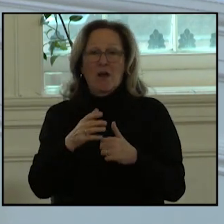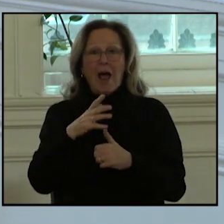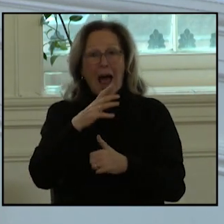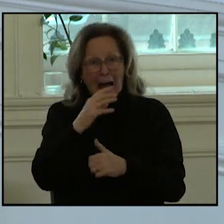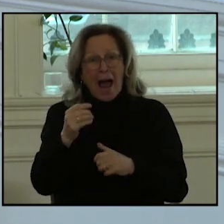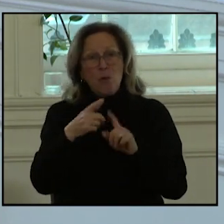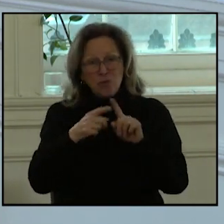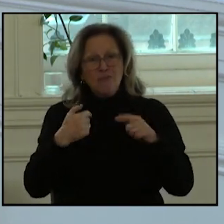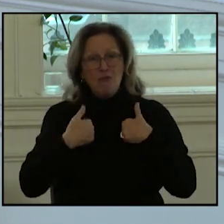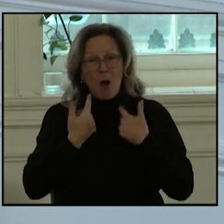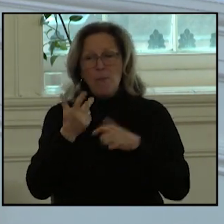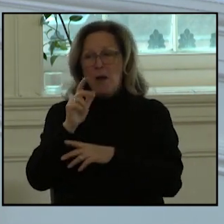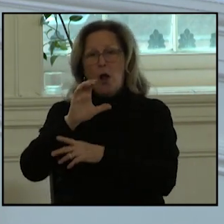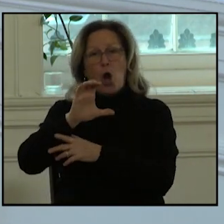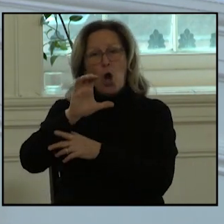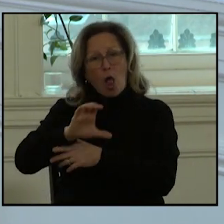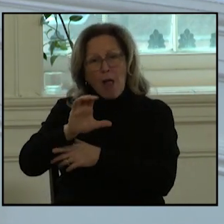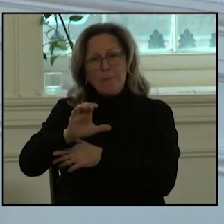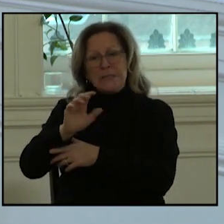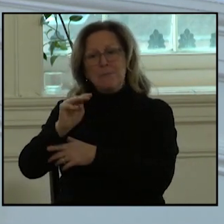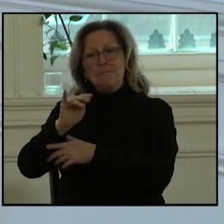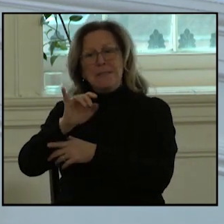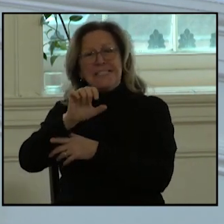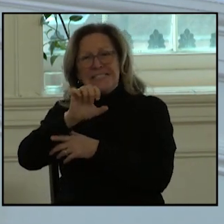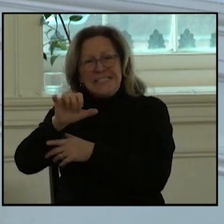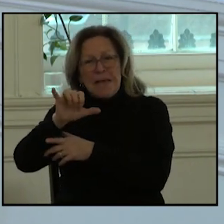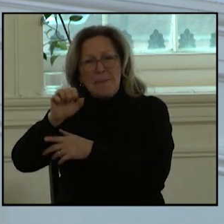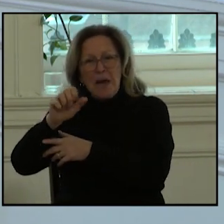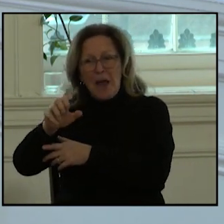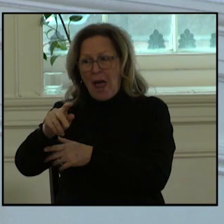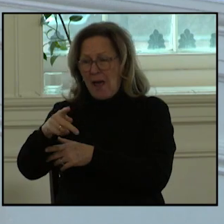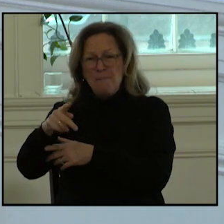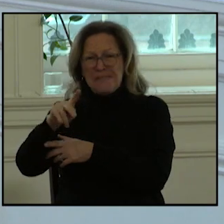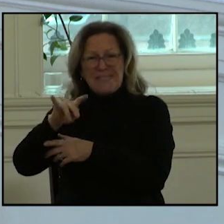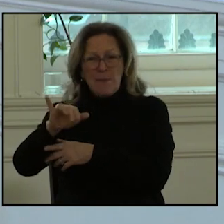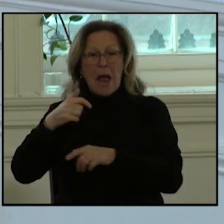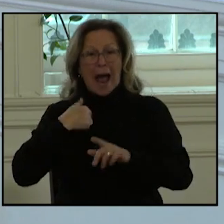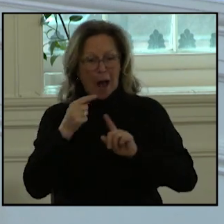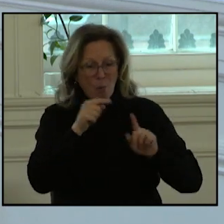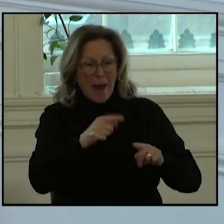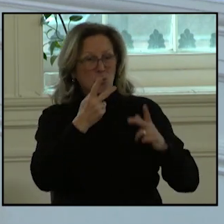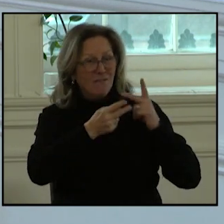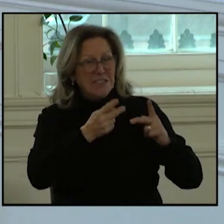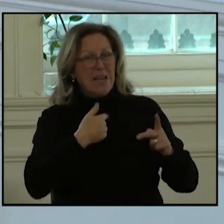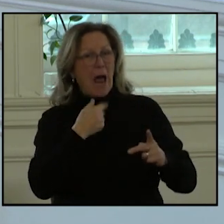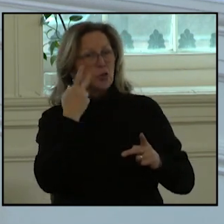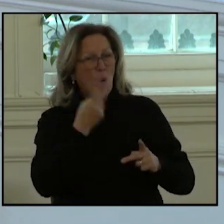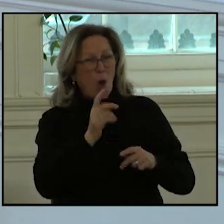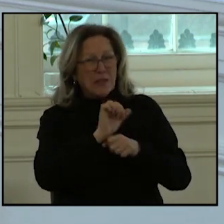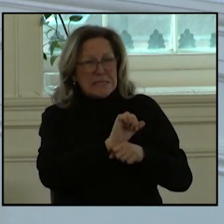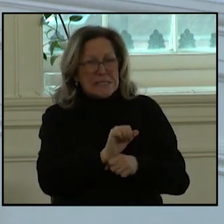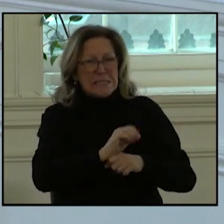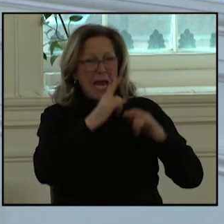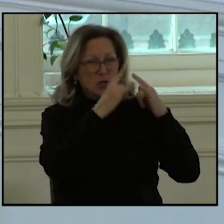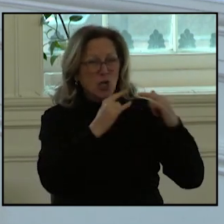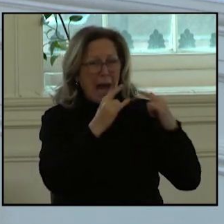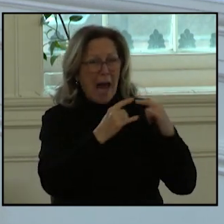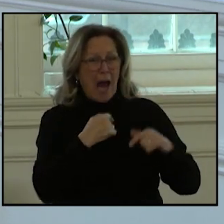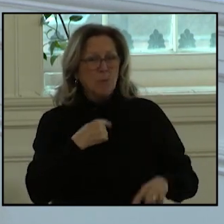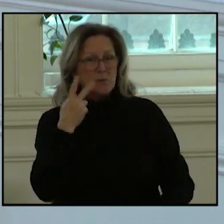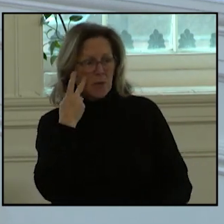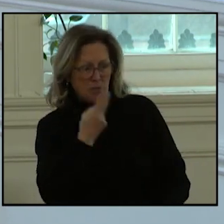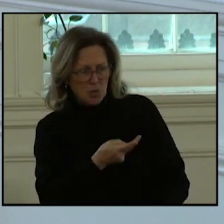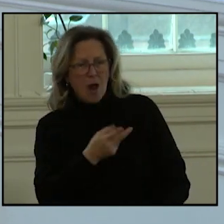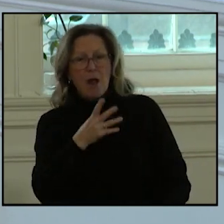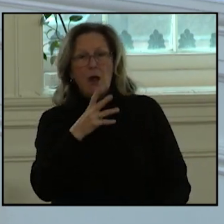visit family on what they like to call plantations, but they're forced labor work camps in the 1970s. We get up early in the morning and